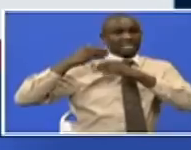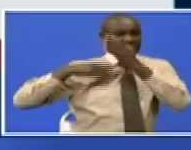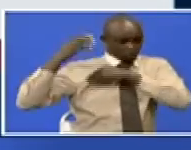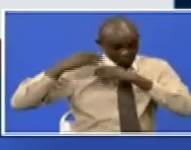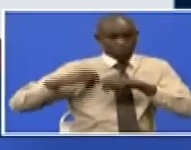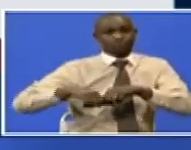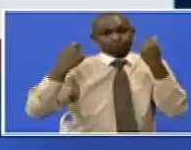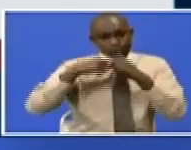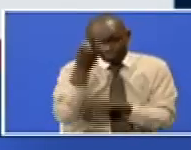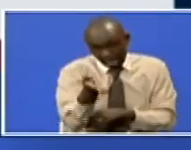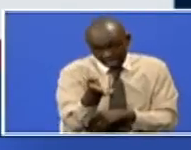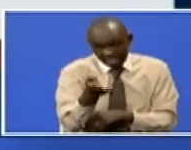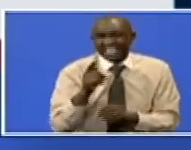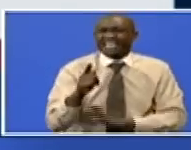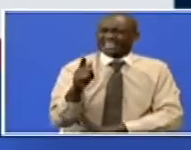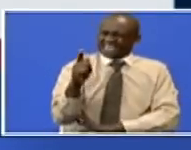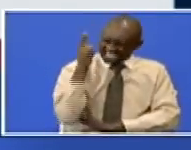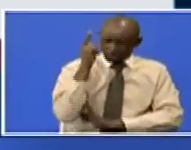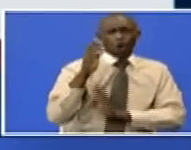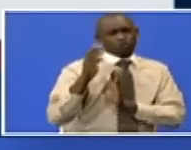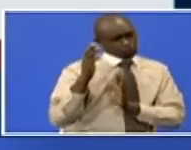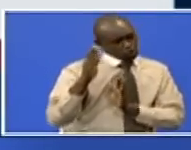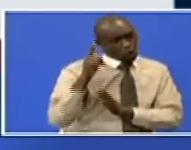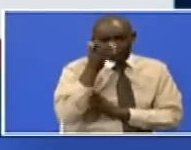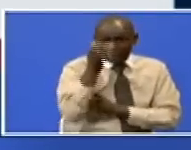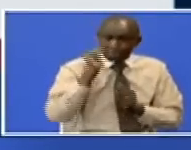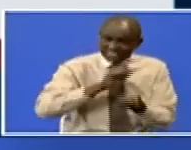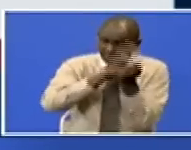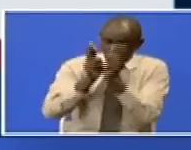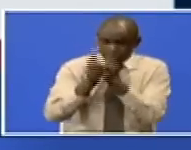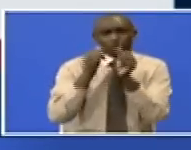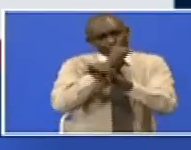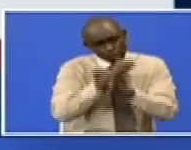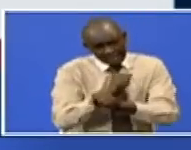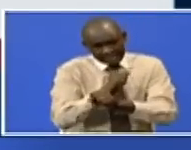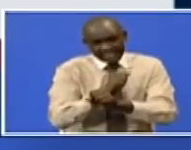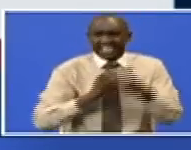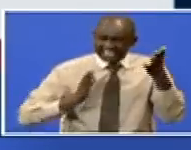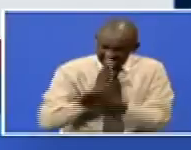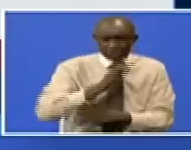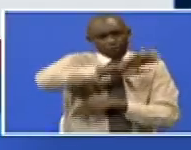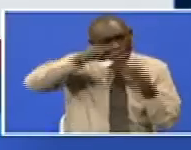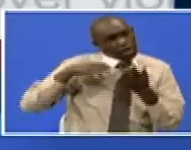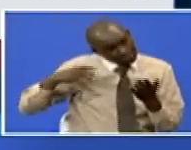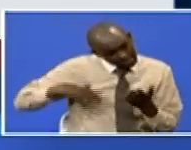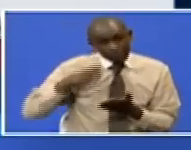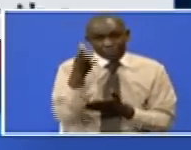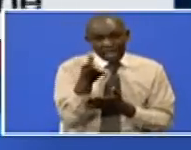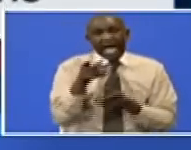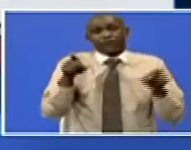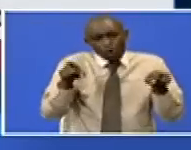The formulation of legal, policy and institutional reforms to protect and enforce the rights of all persons, as well